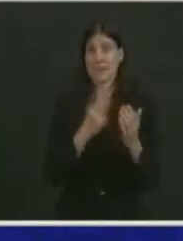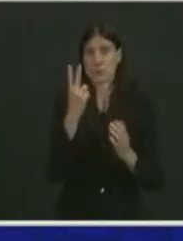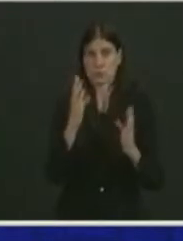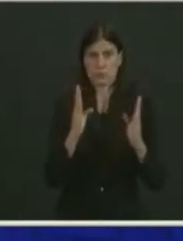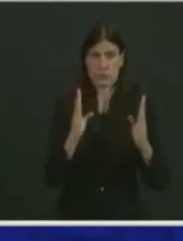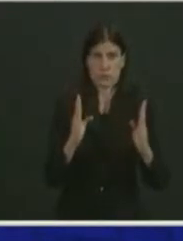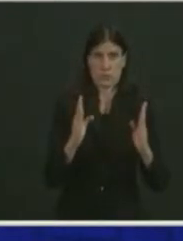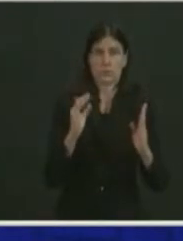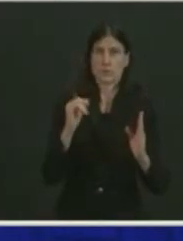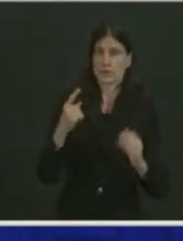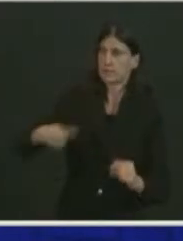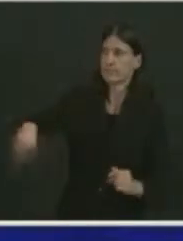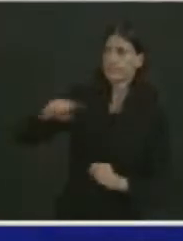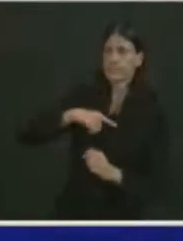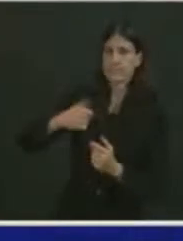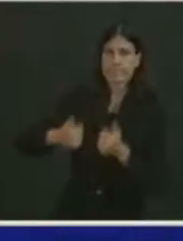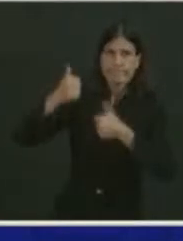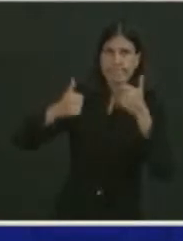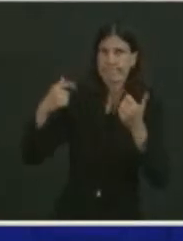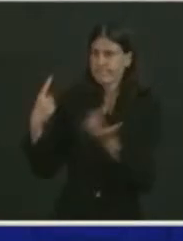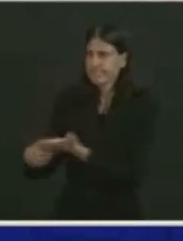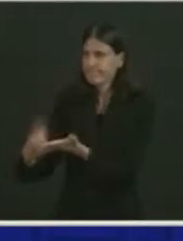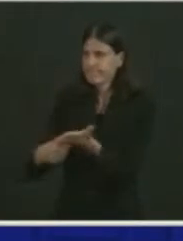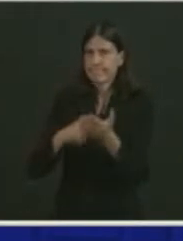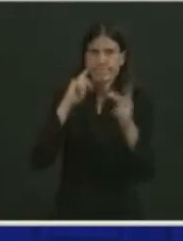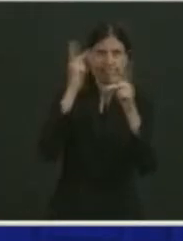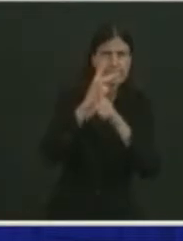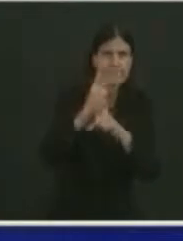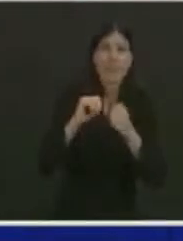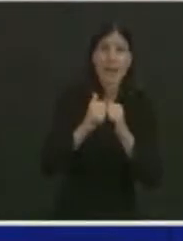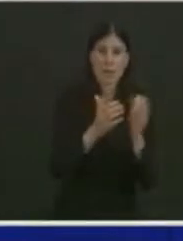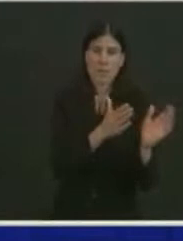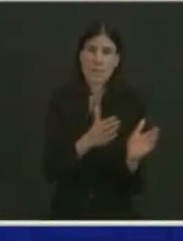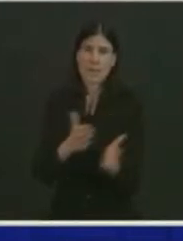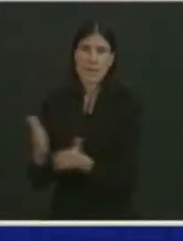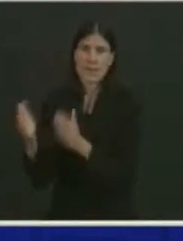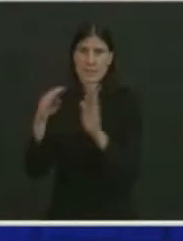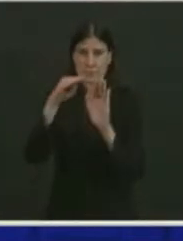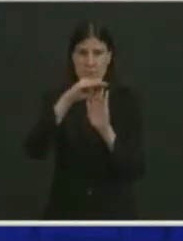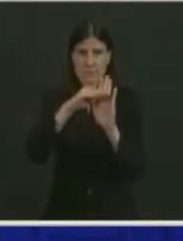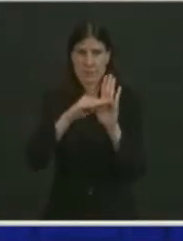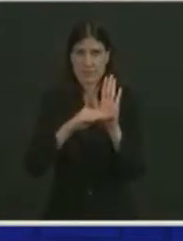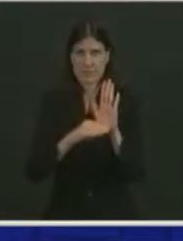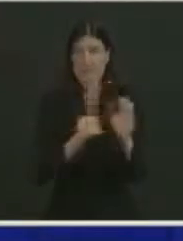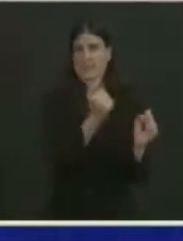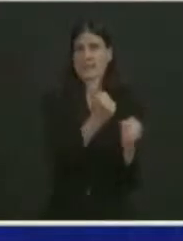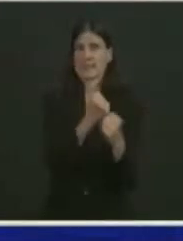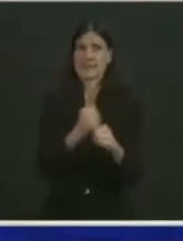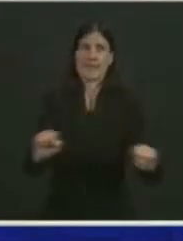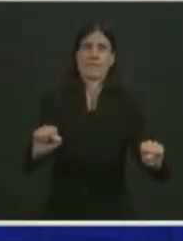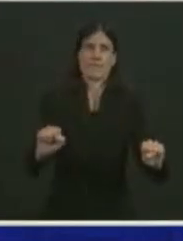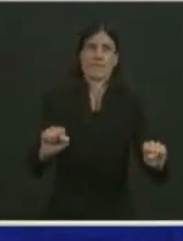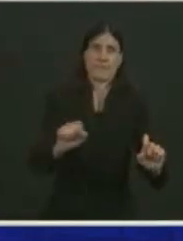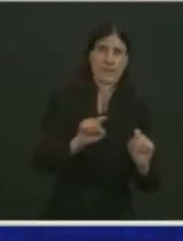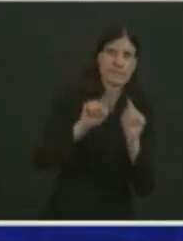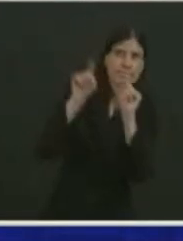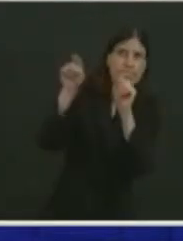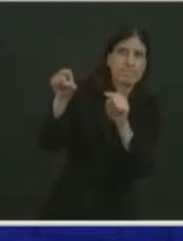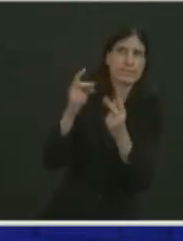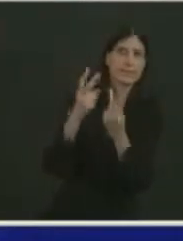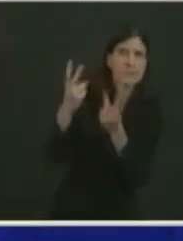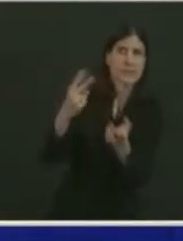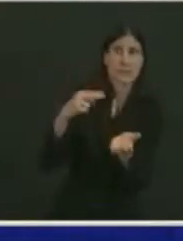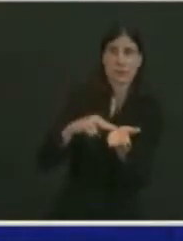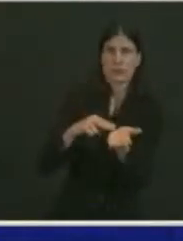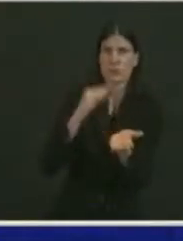to address this in phase 2. The intention of the document that Dr. McDonald referenced yesterday is to